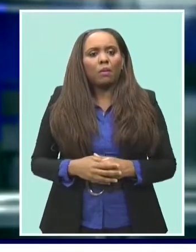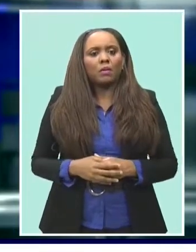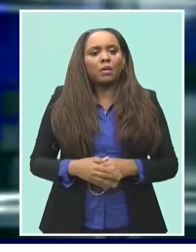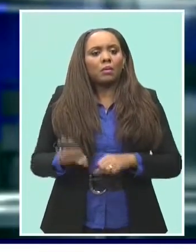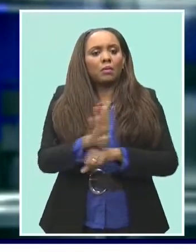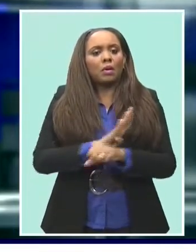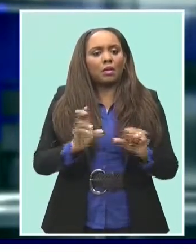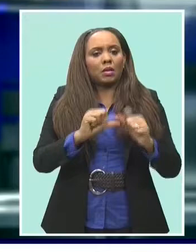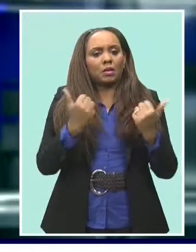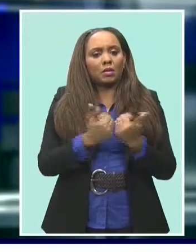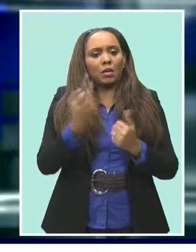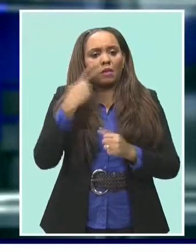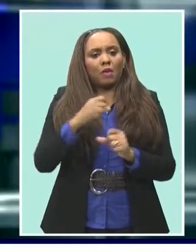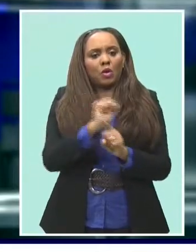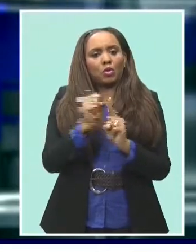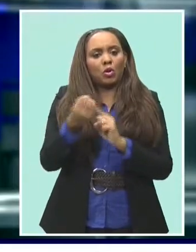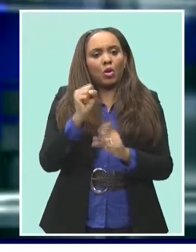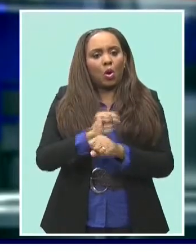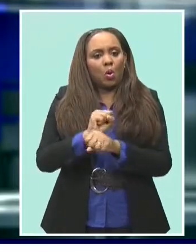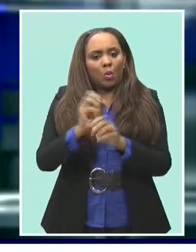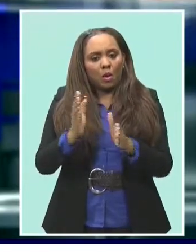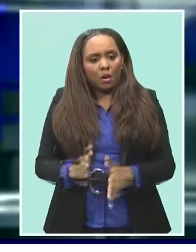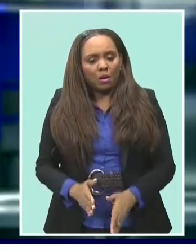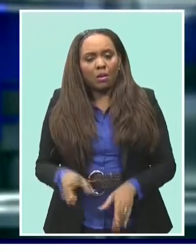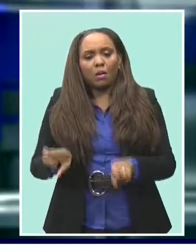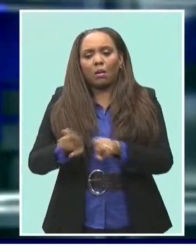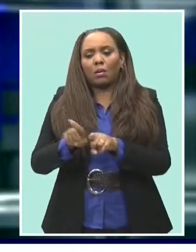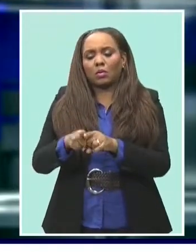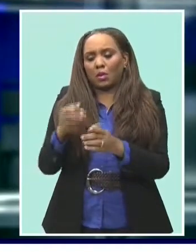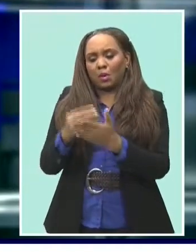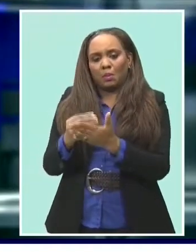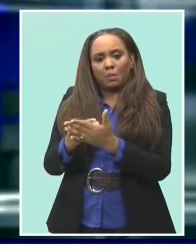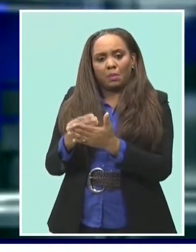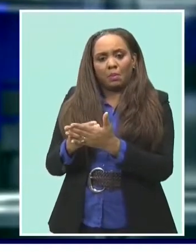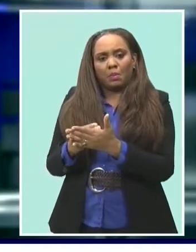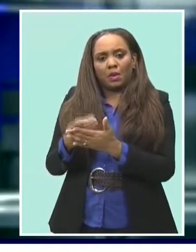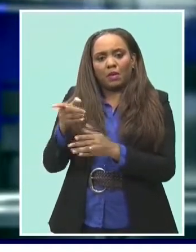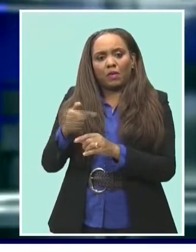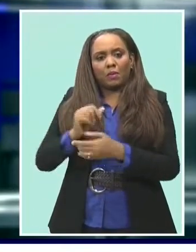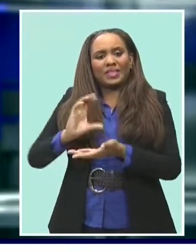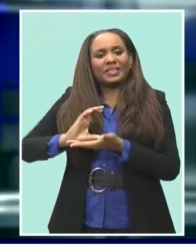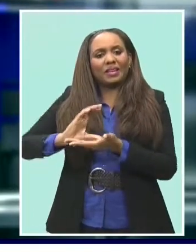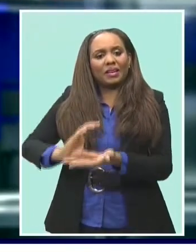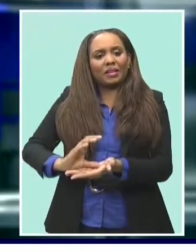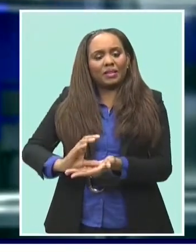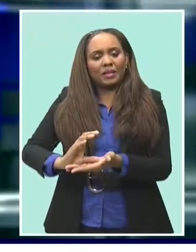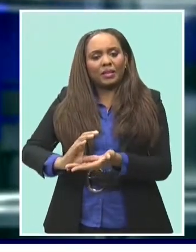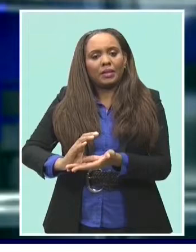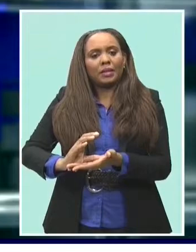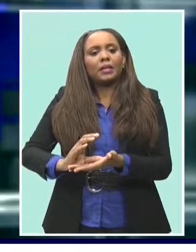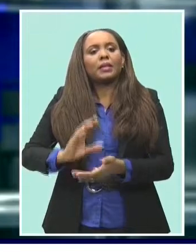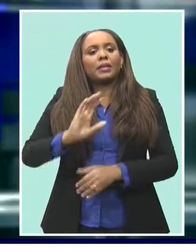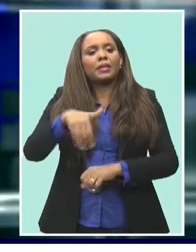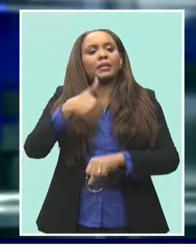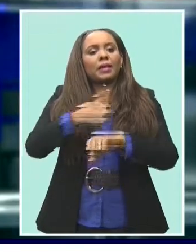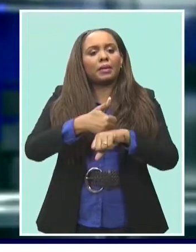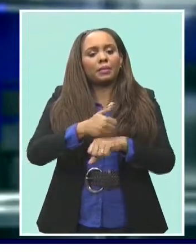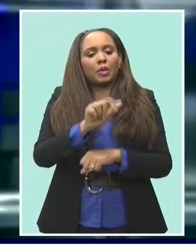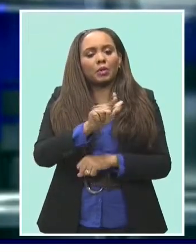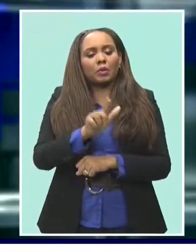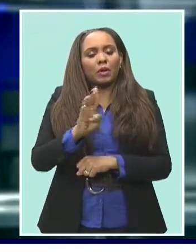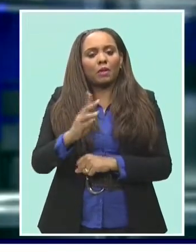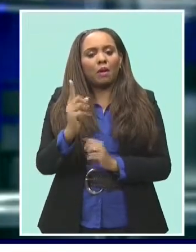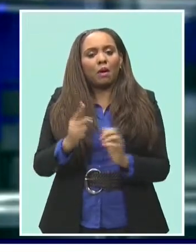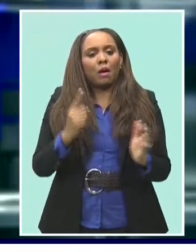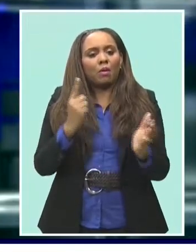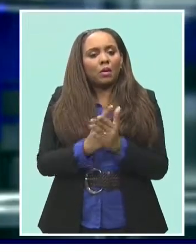Workers and funding from the Sandy Lane Charitable Trust, one was launched in April. However, Mrs. Marshall-Harris says greater publicity is